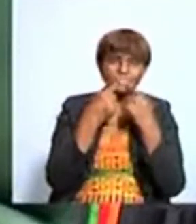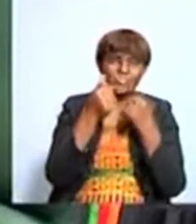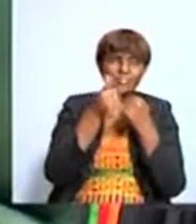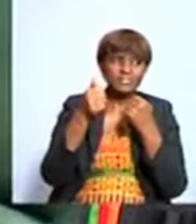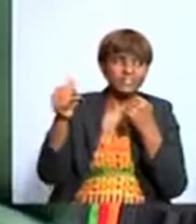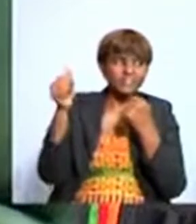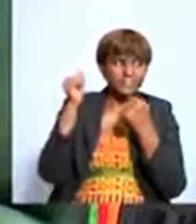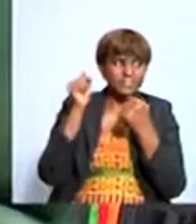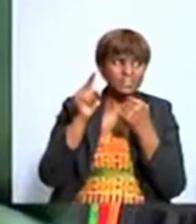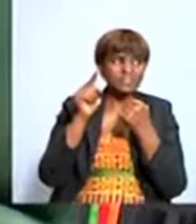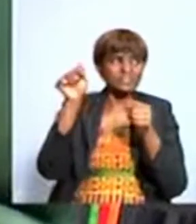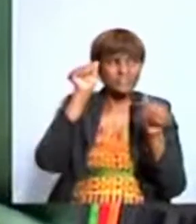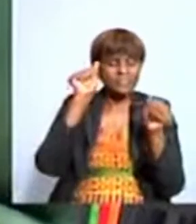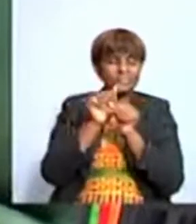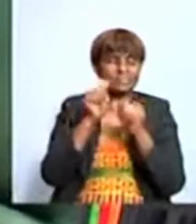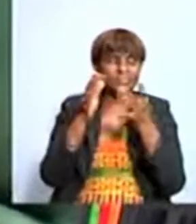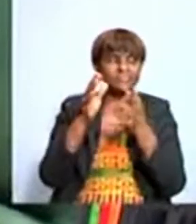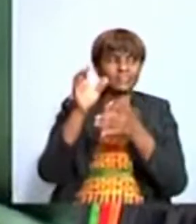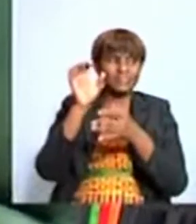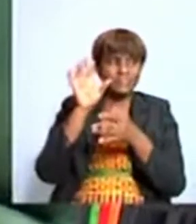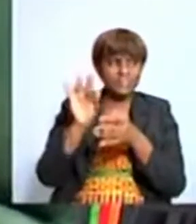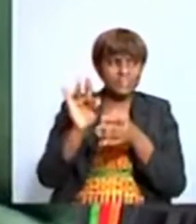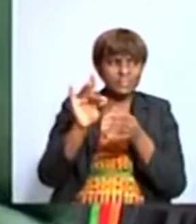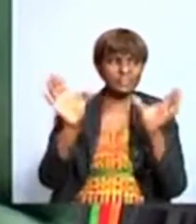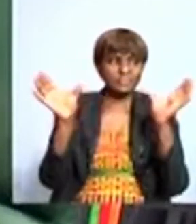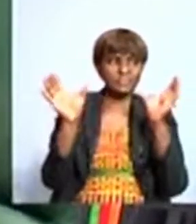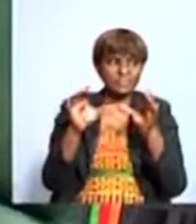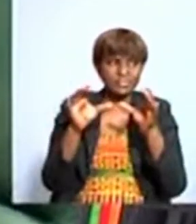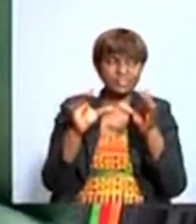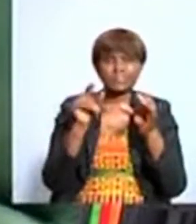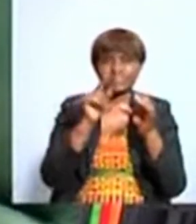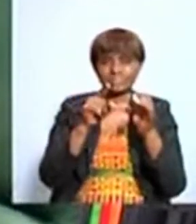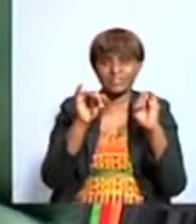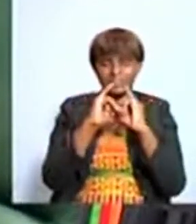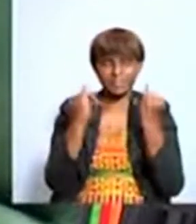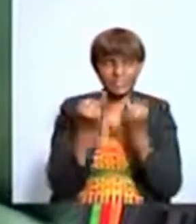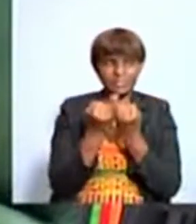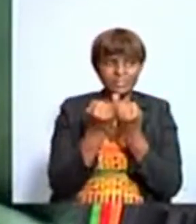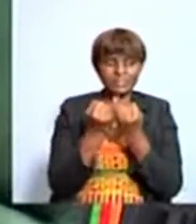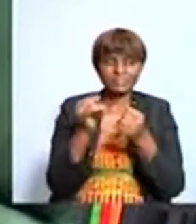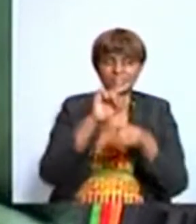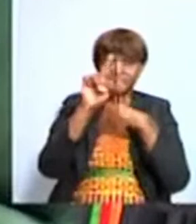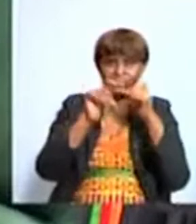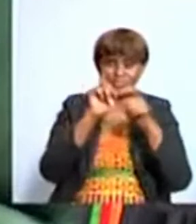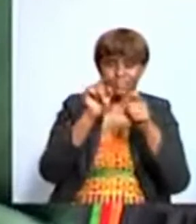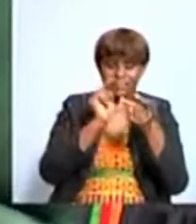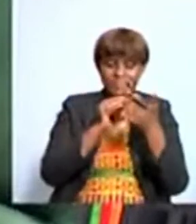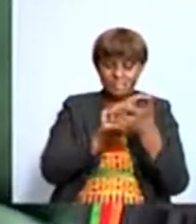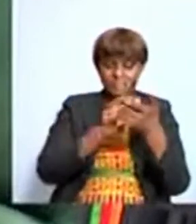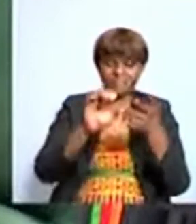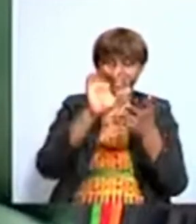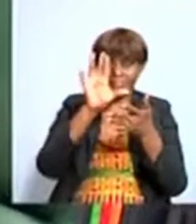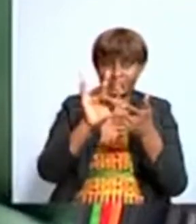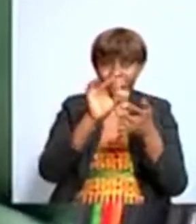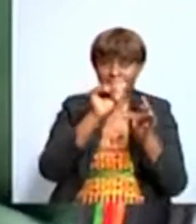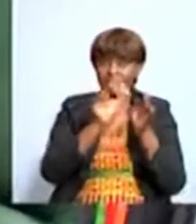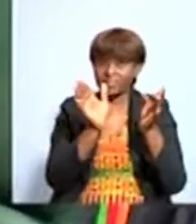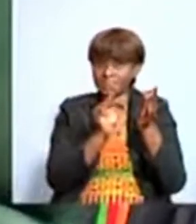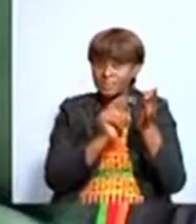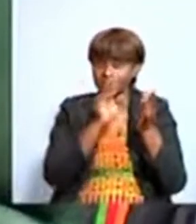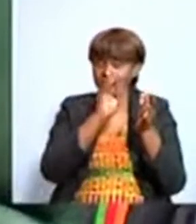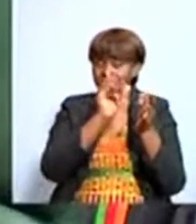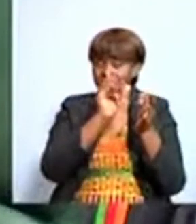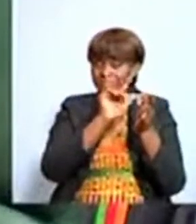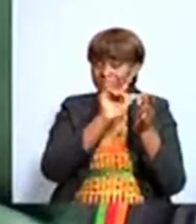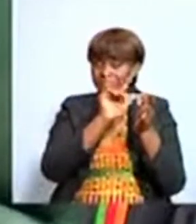Clause 7 is agreed to. Clause 8, Council of Institute. The question is that Clause 8 stands part of the bill.